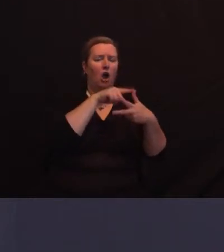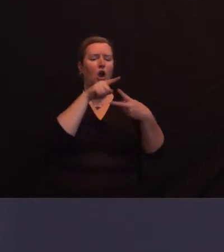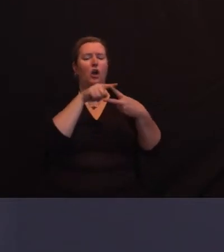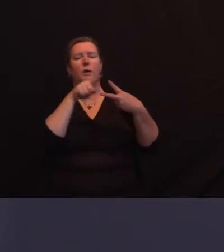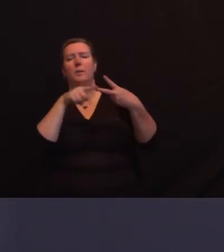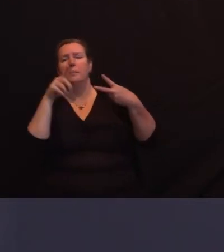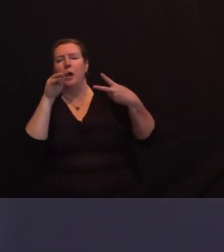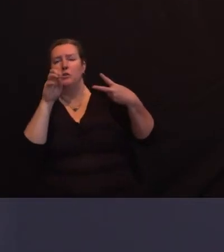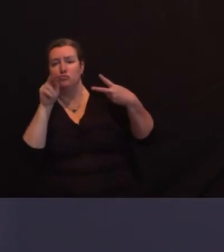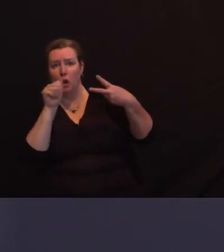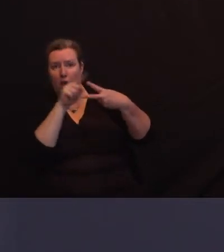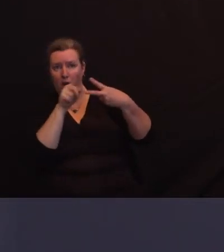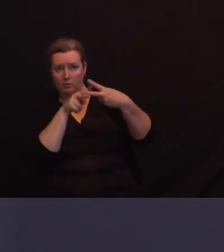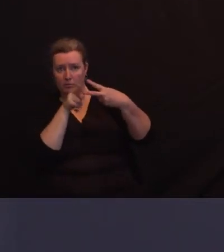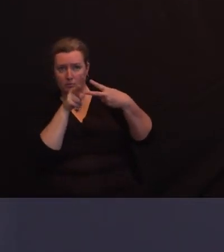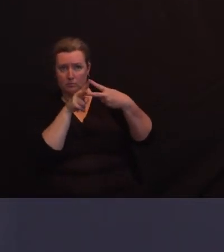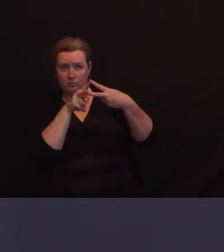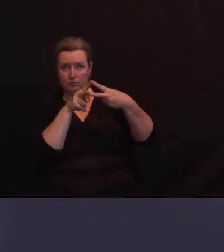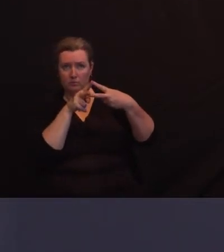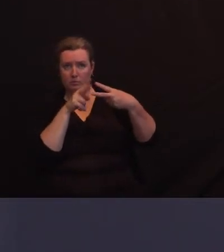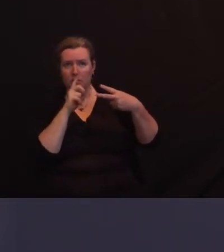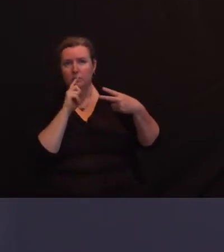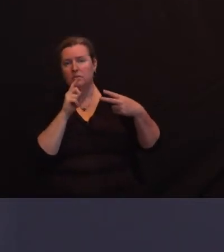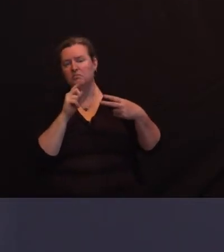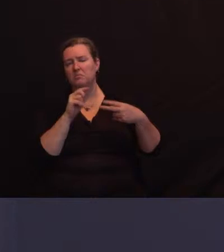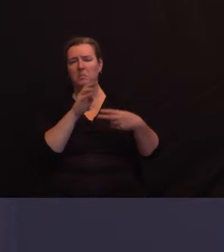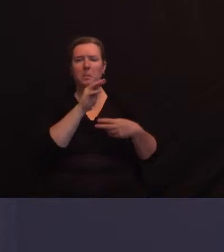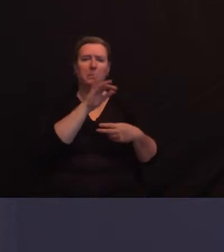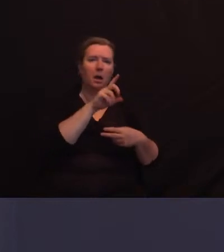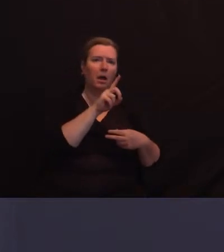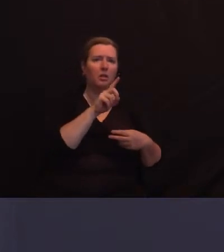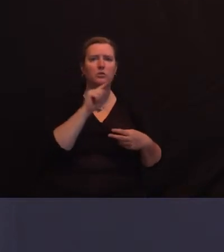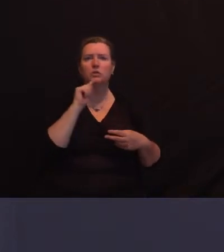those who are moderately to severely